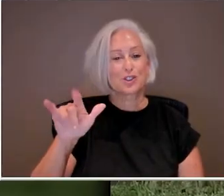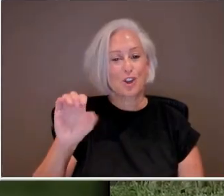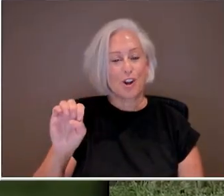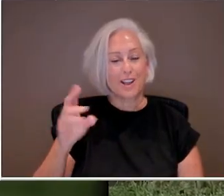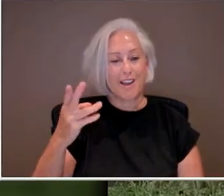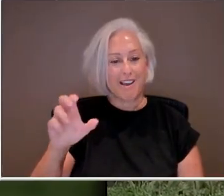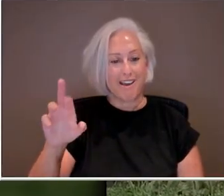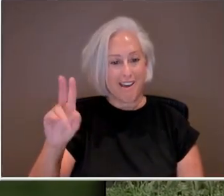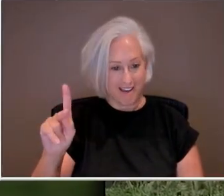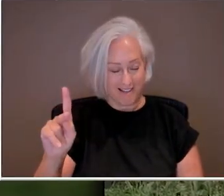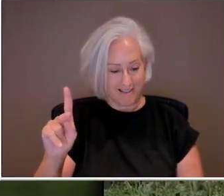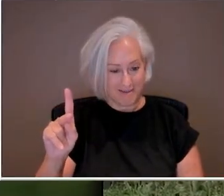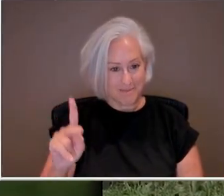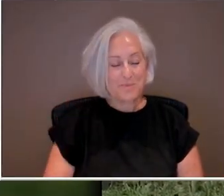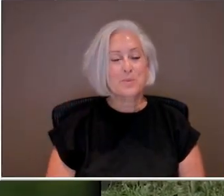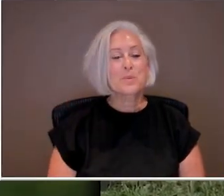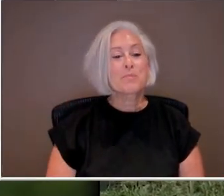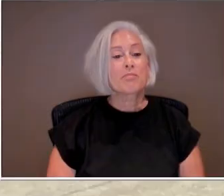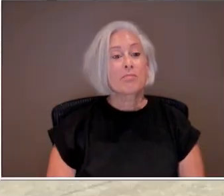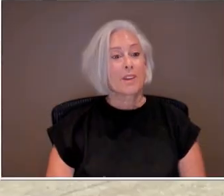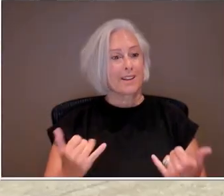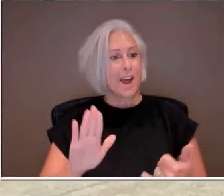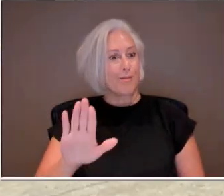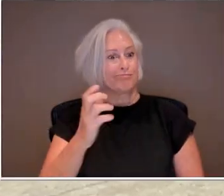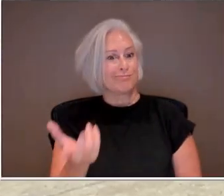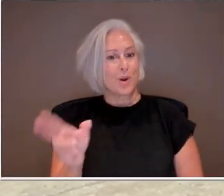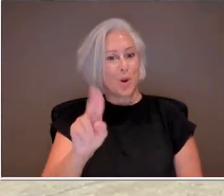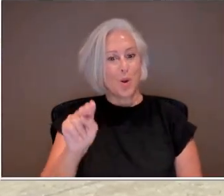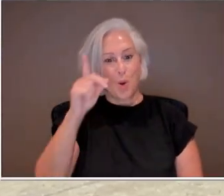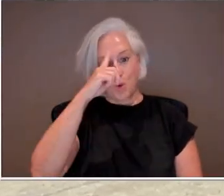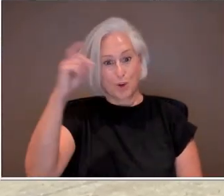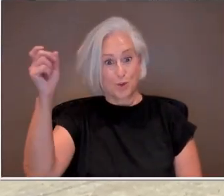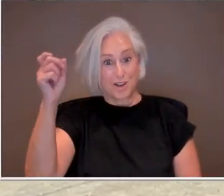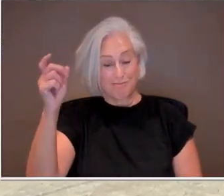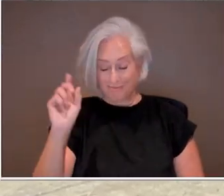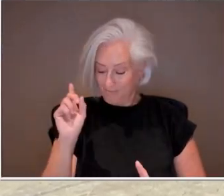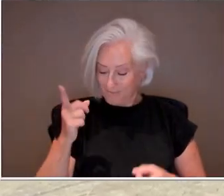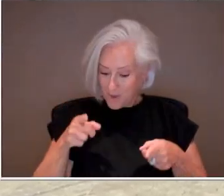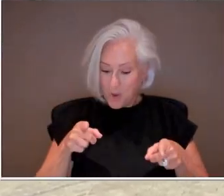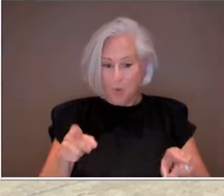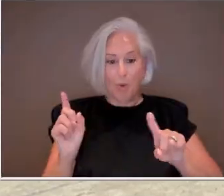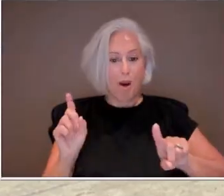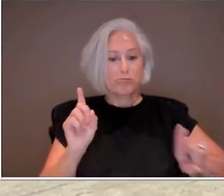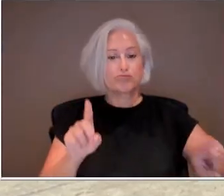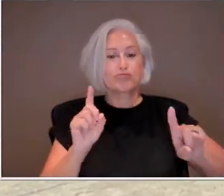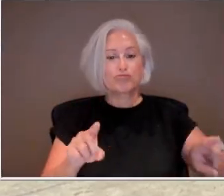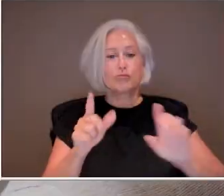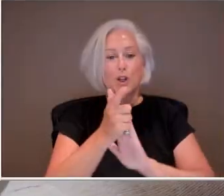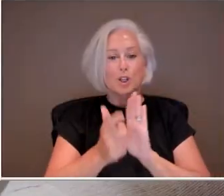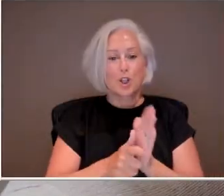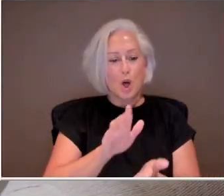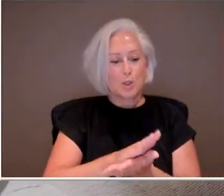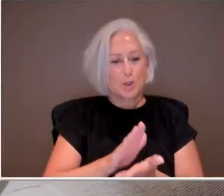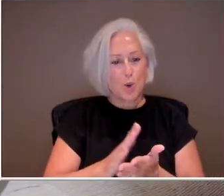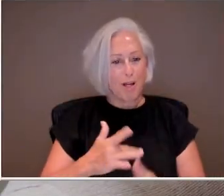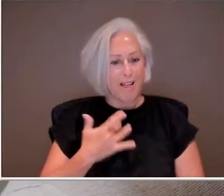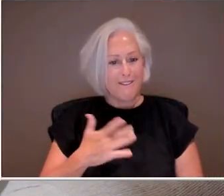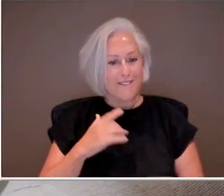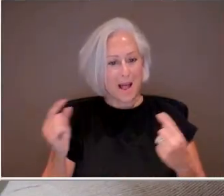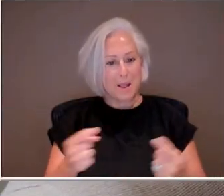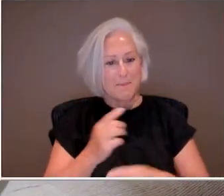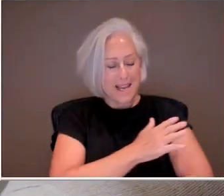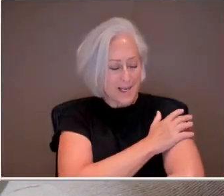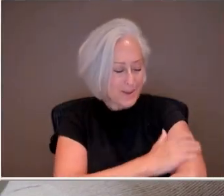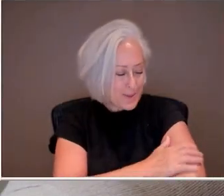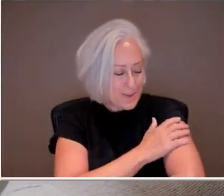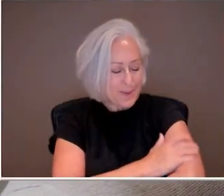dreams. But while attending Duke Law School, she started feeling pain in her arm. And I'm like, that's what happens when you go back to